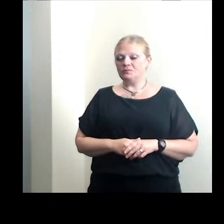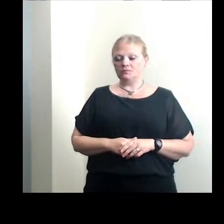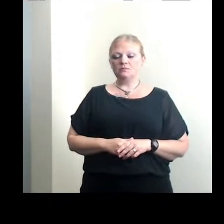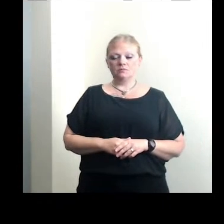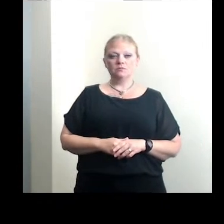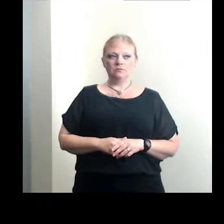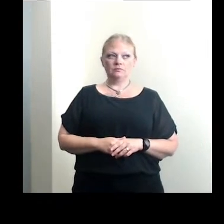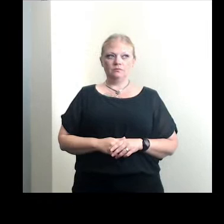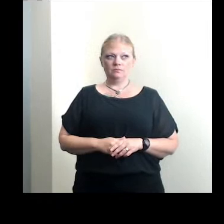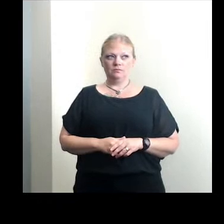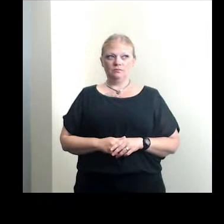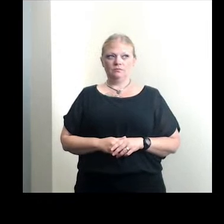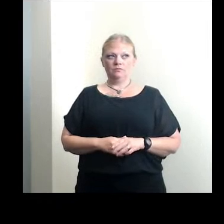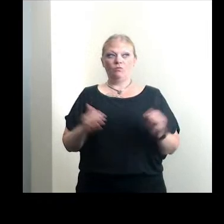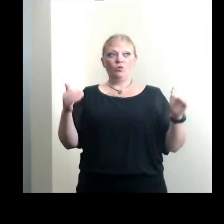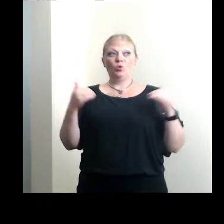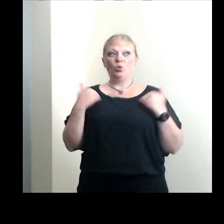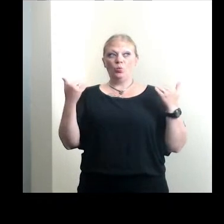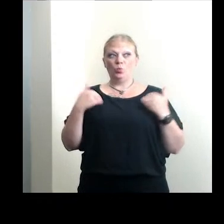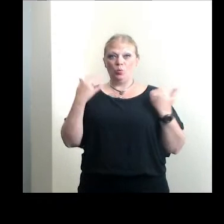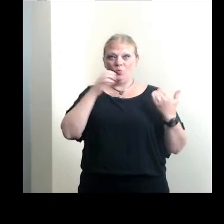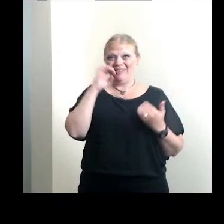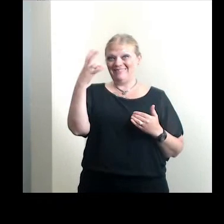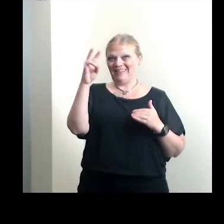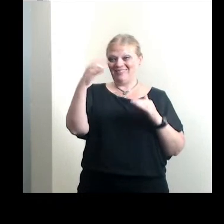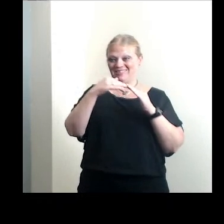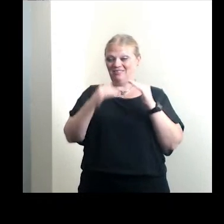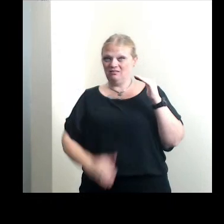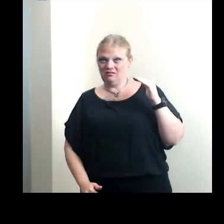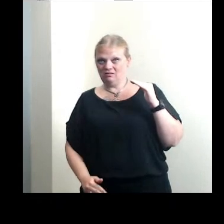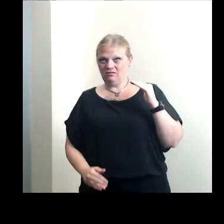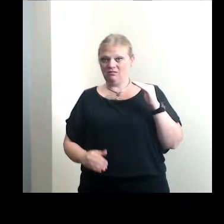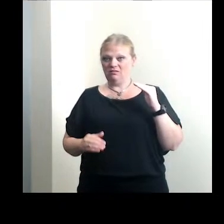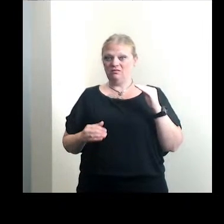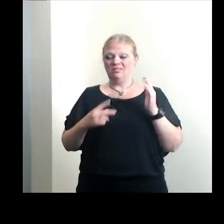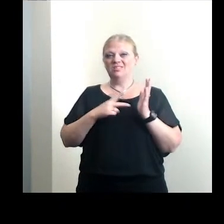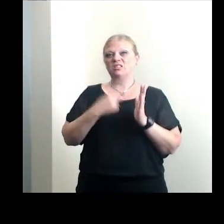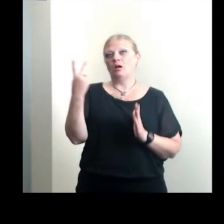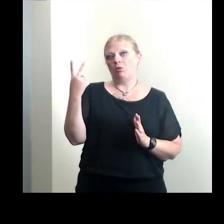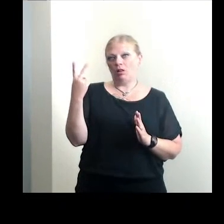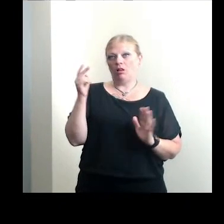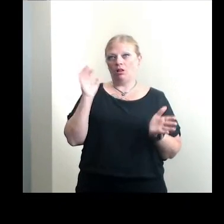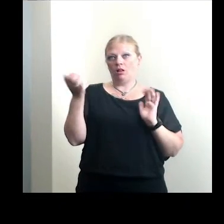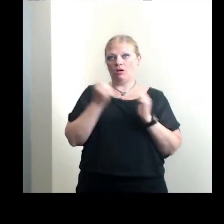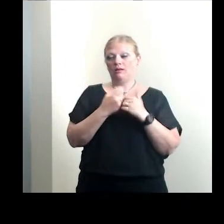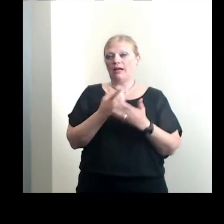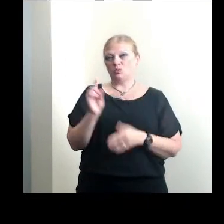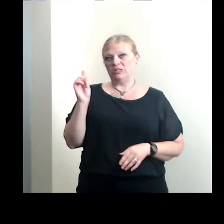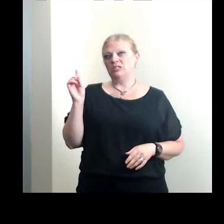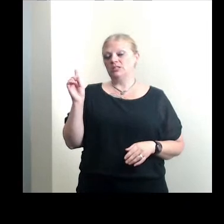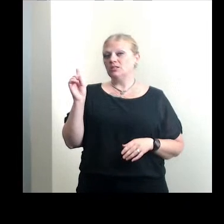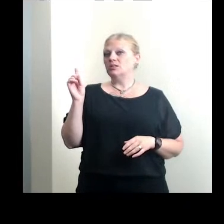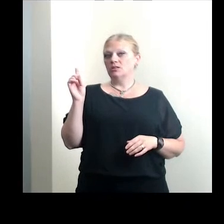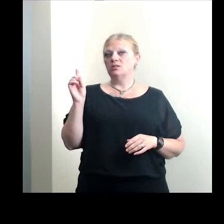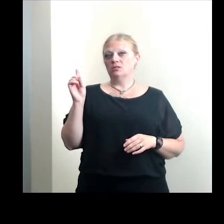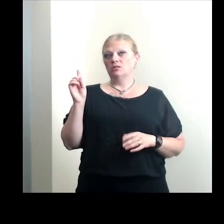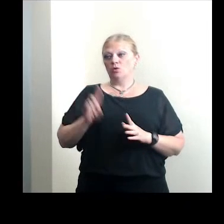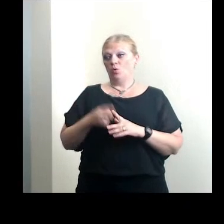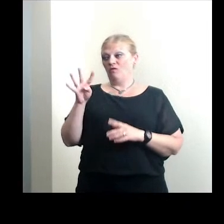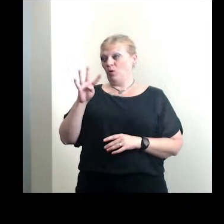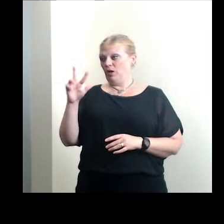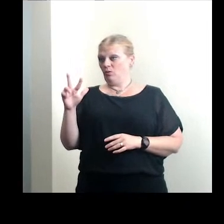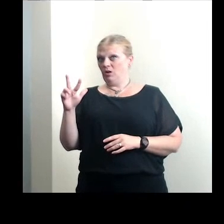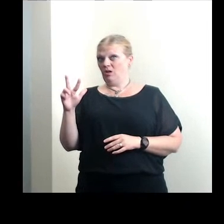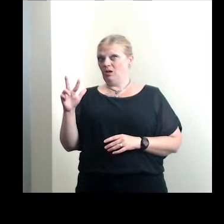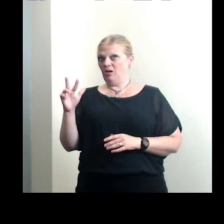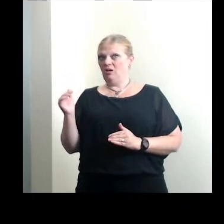And in the youth ages 17 and younger, it was more than double than the last week. So it went from 43 cases